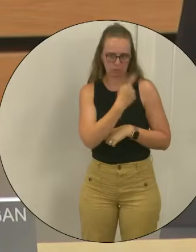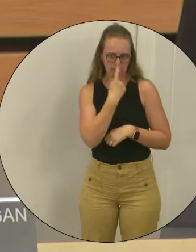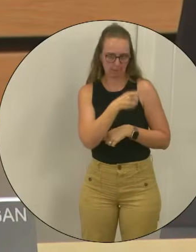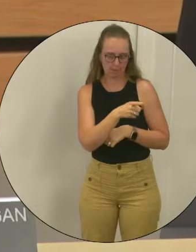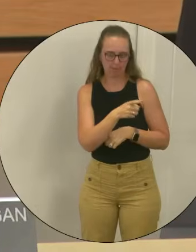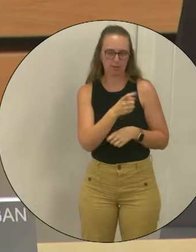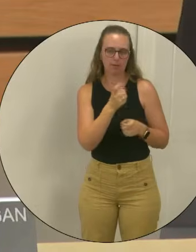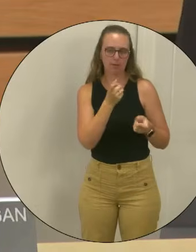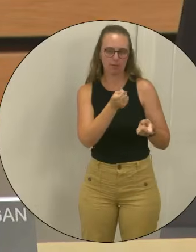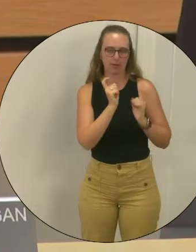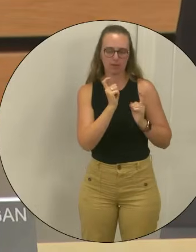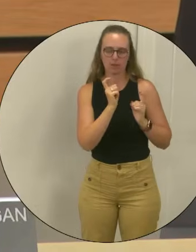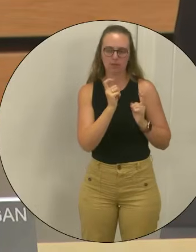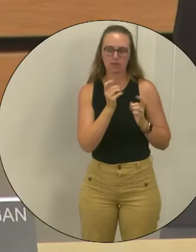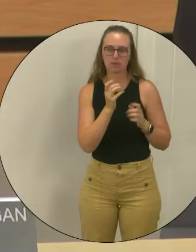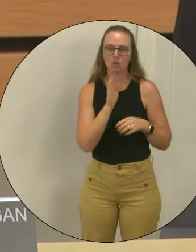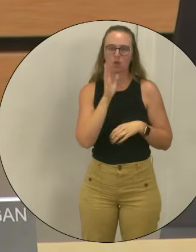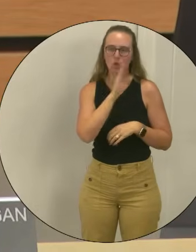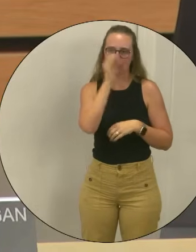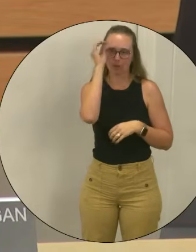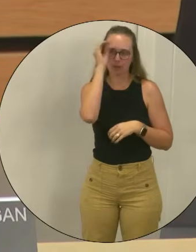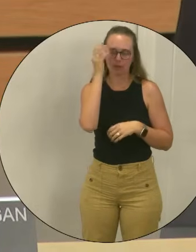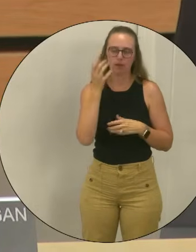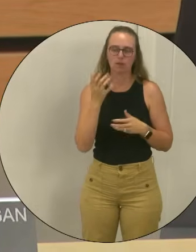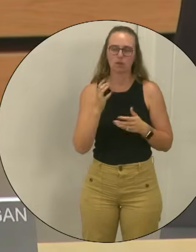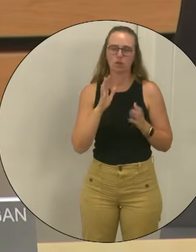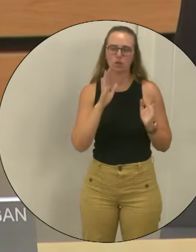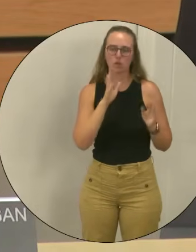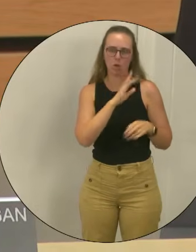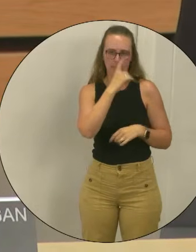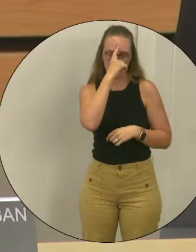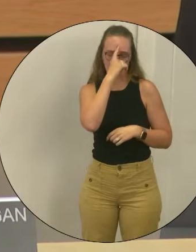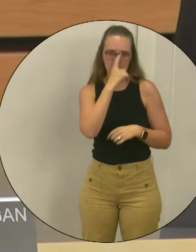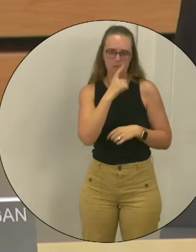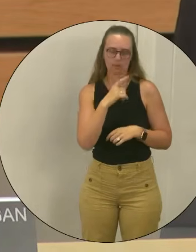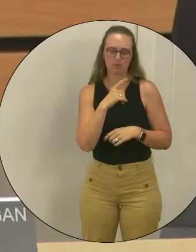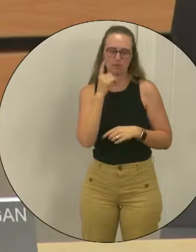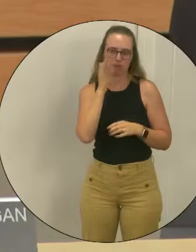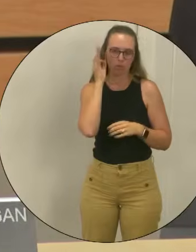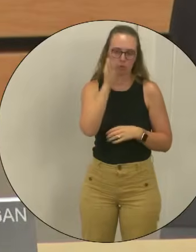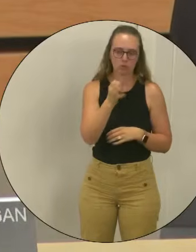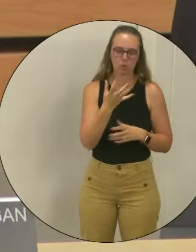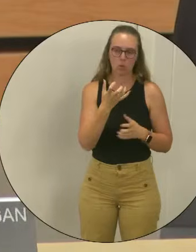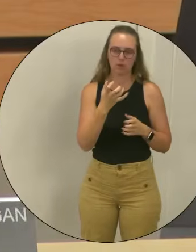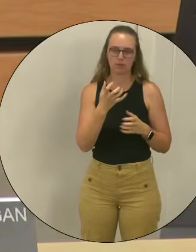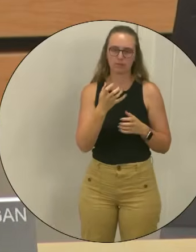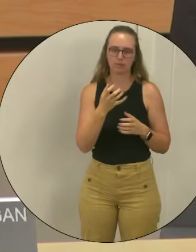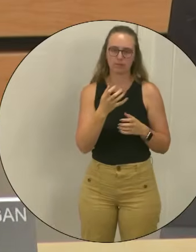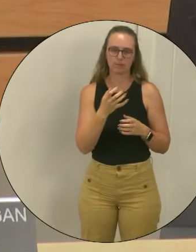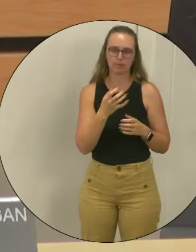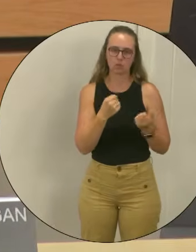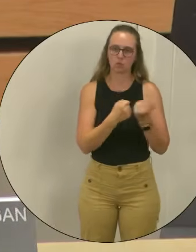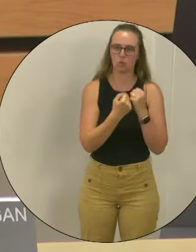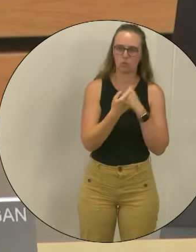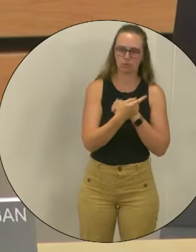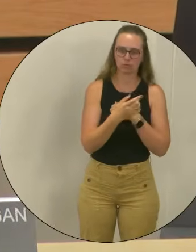giving us kind of what your lens was and what your lens in the future would be, because then I want to weigh in after.